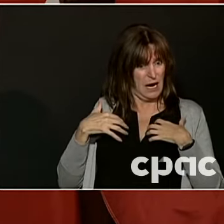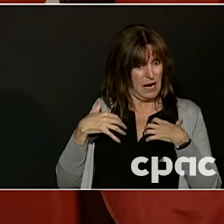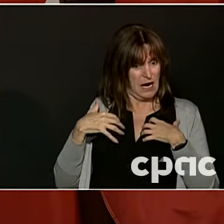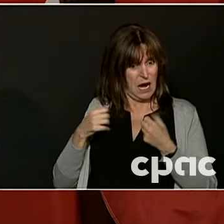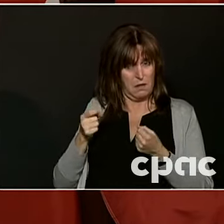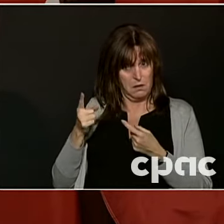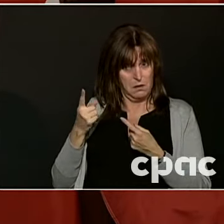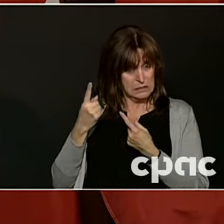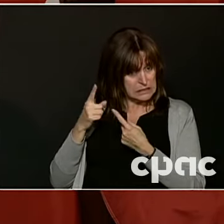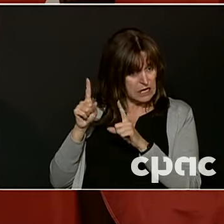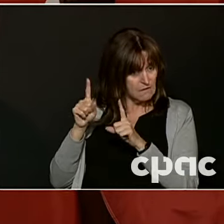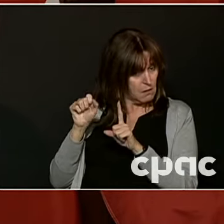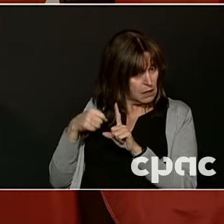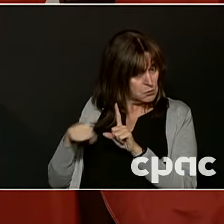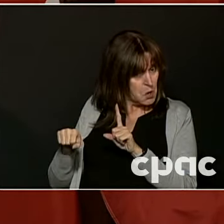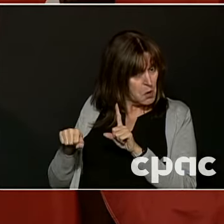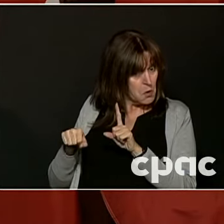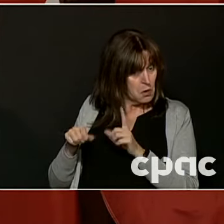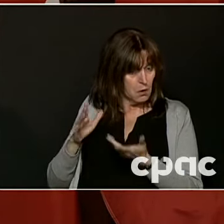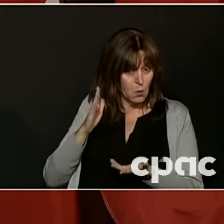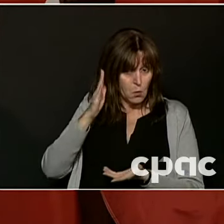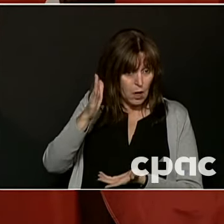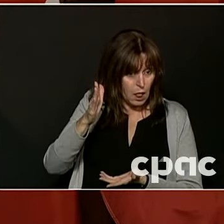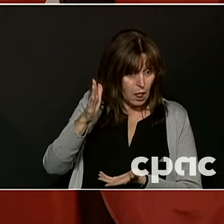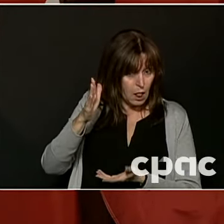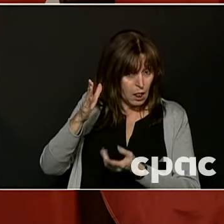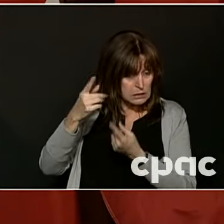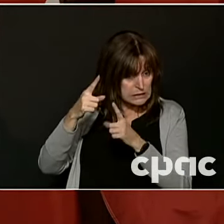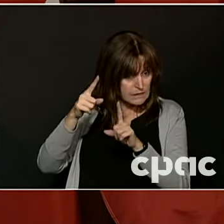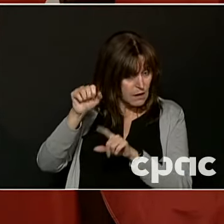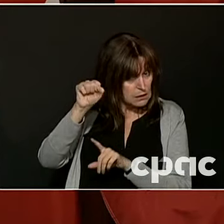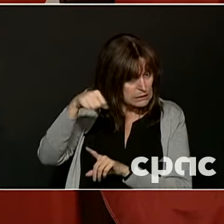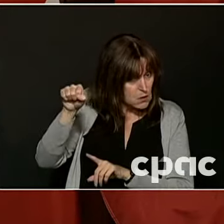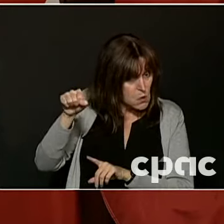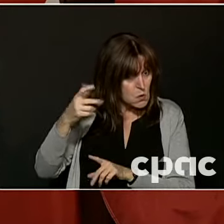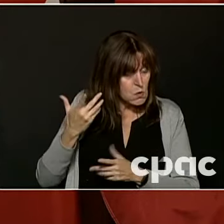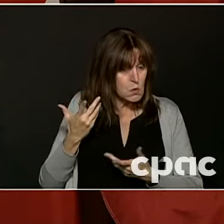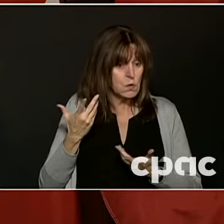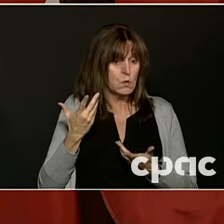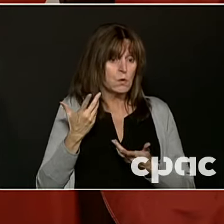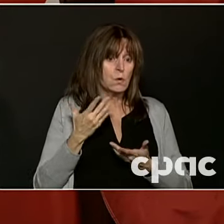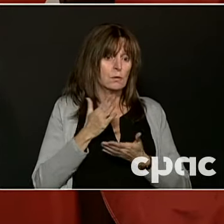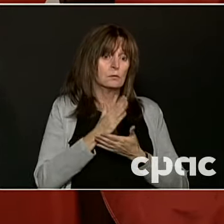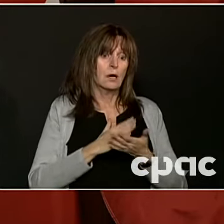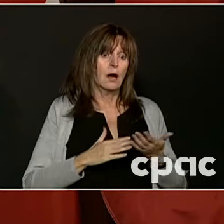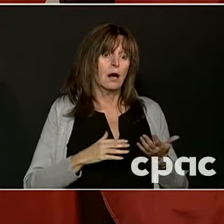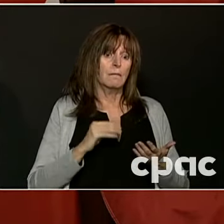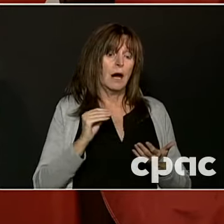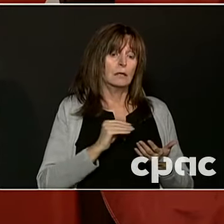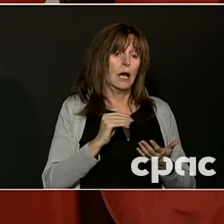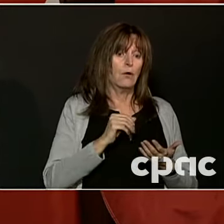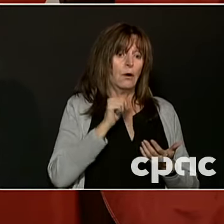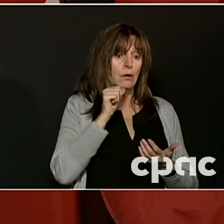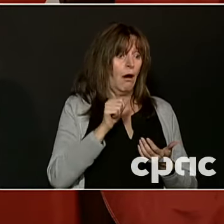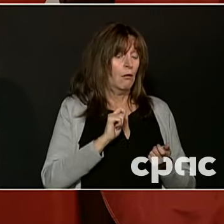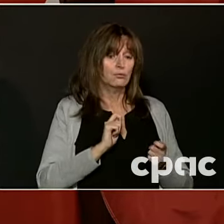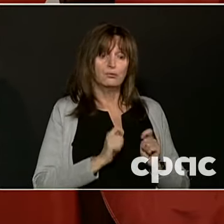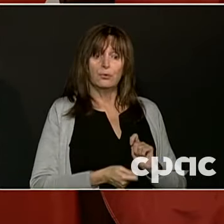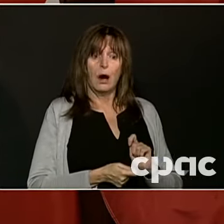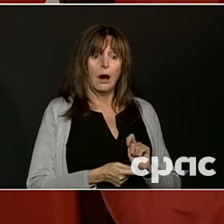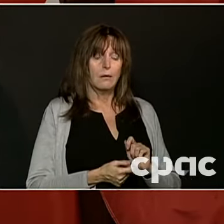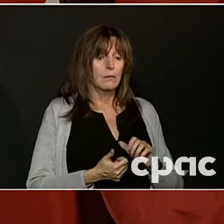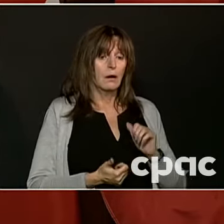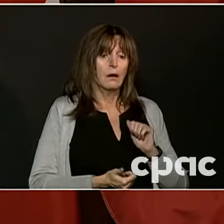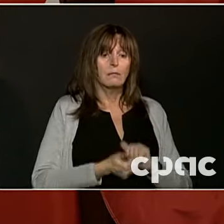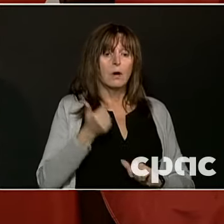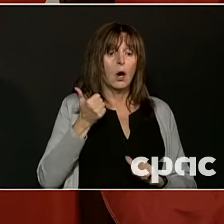How effective will they be? But in some parts of the province, things have not changed much. Many of them are in the so-called prevent level, but as Dr. Brown